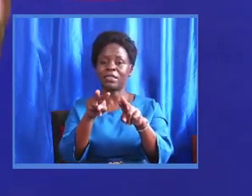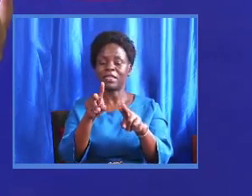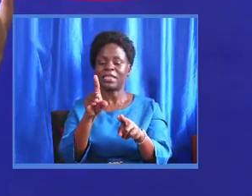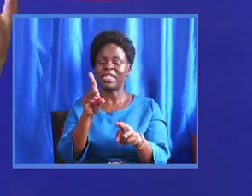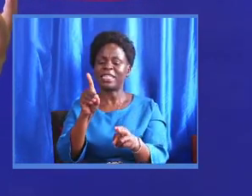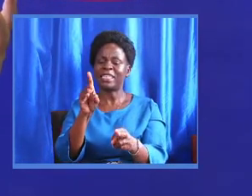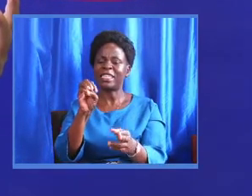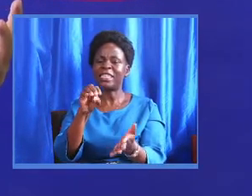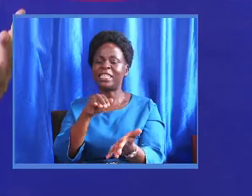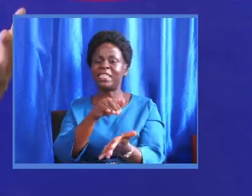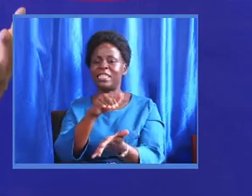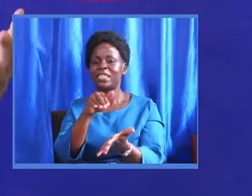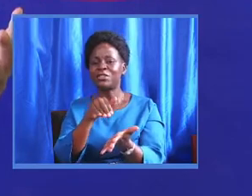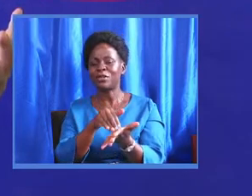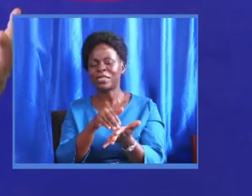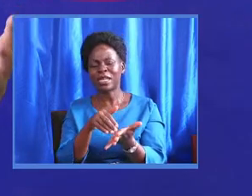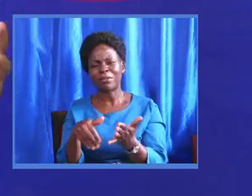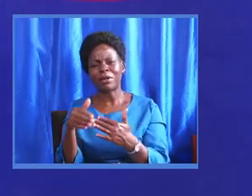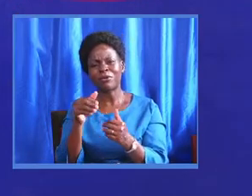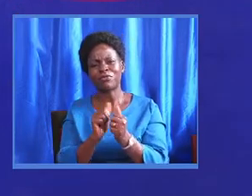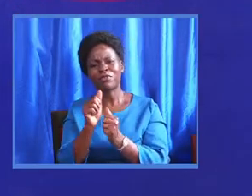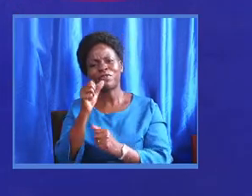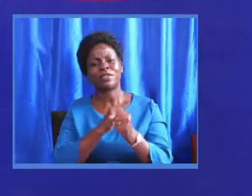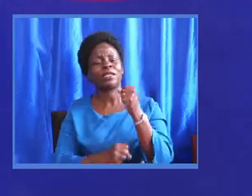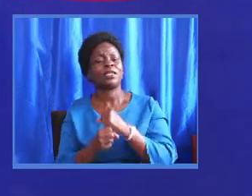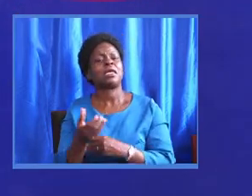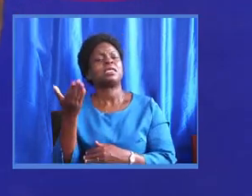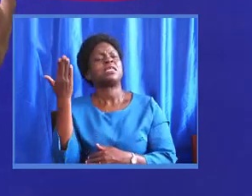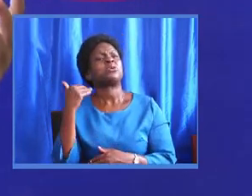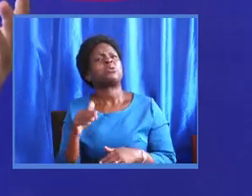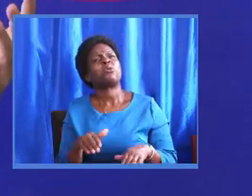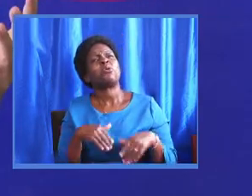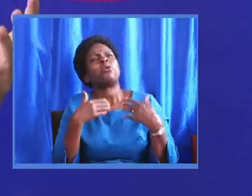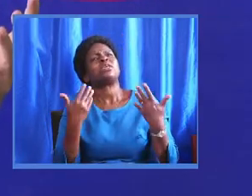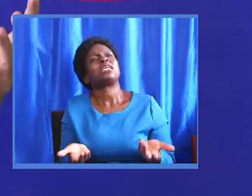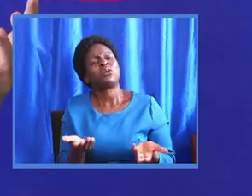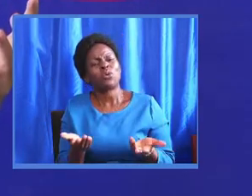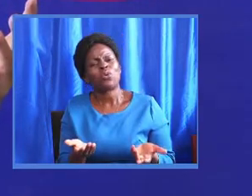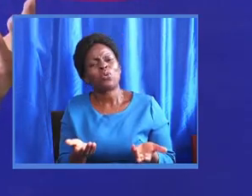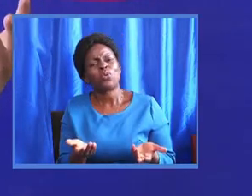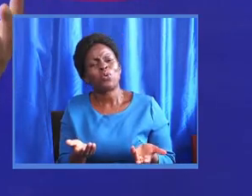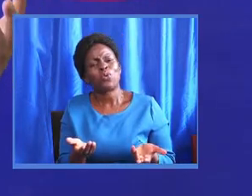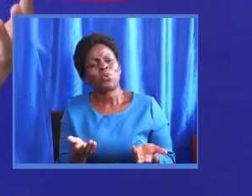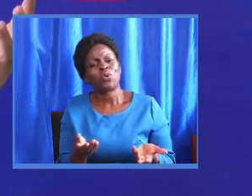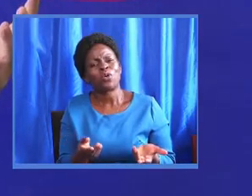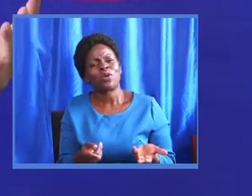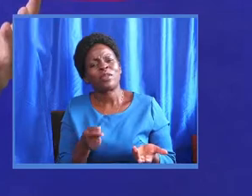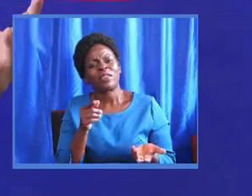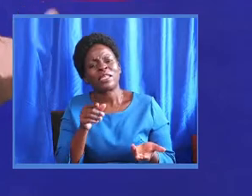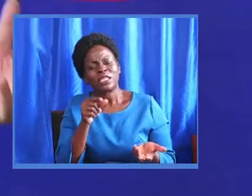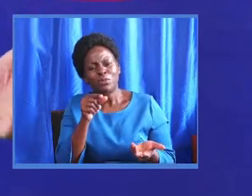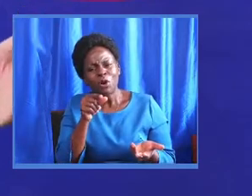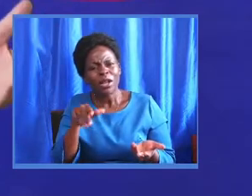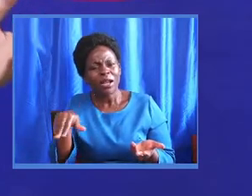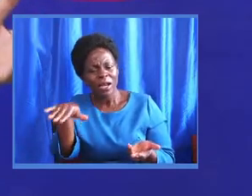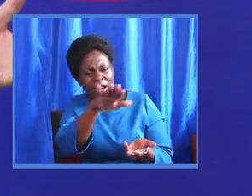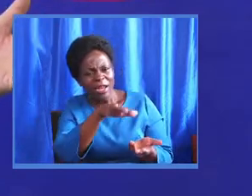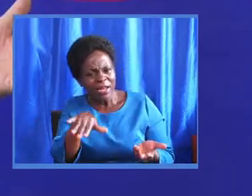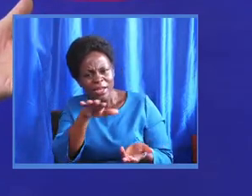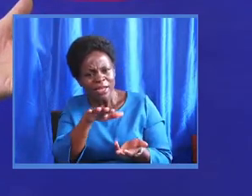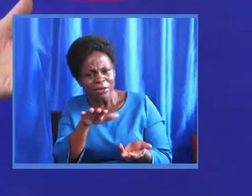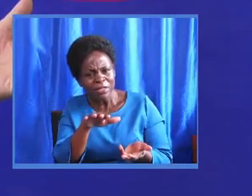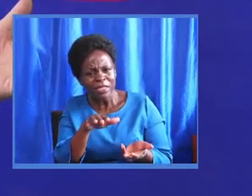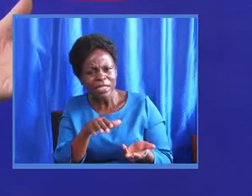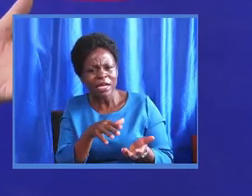decentralizing about 15 years ago, how all these small towns are now grown